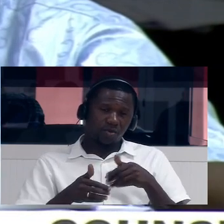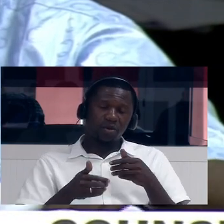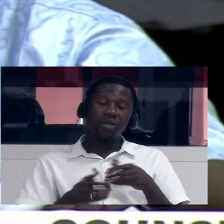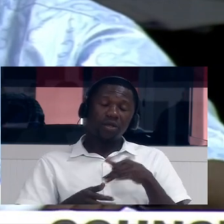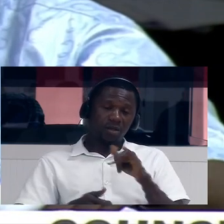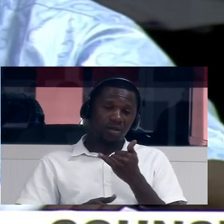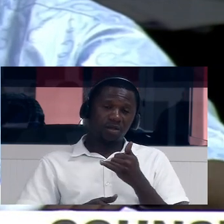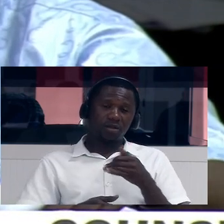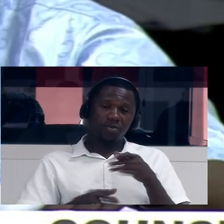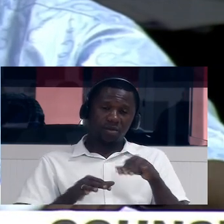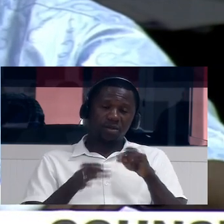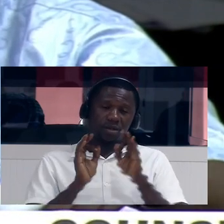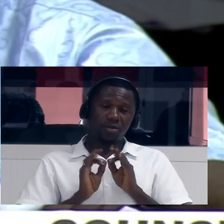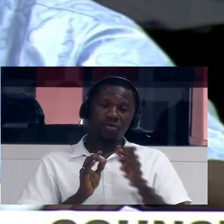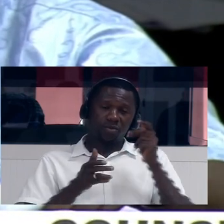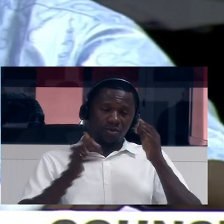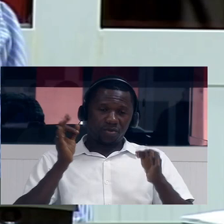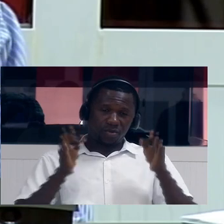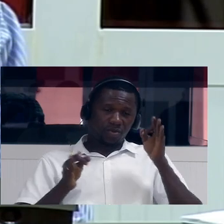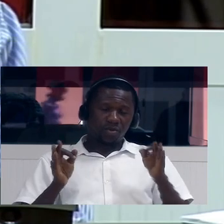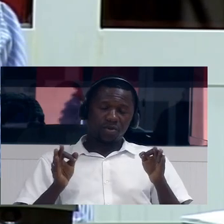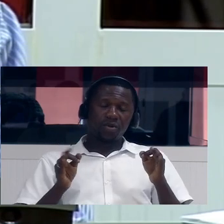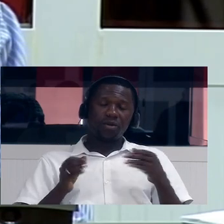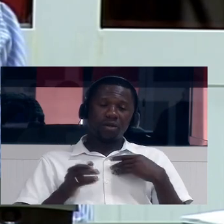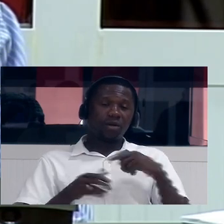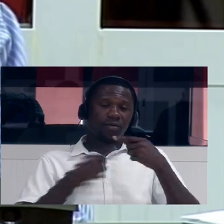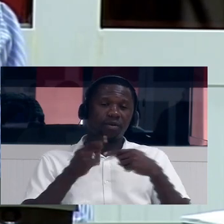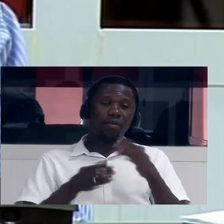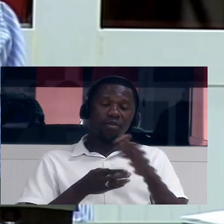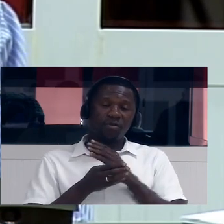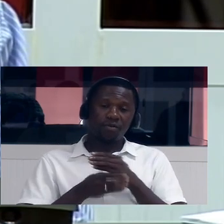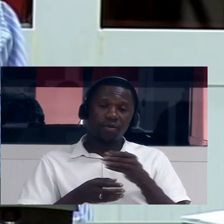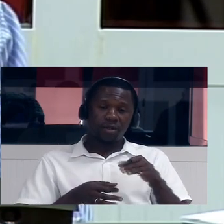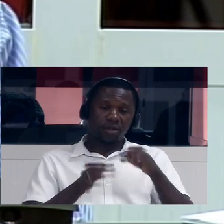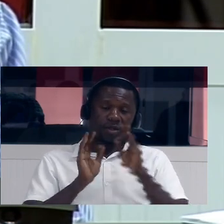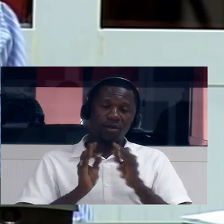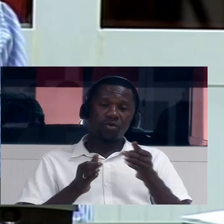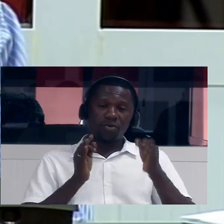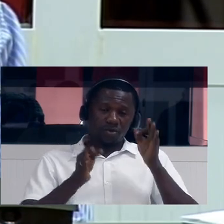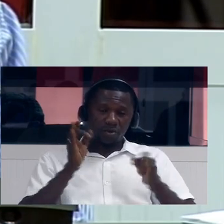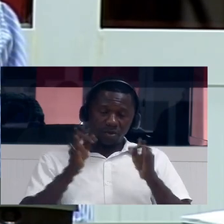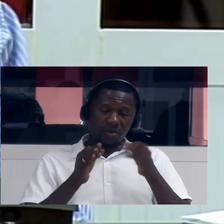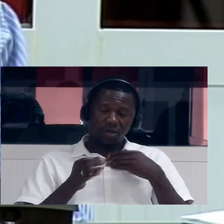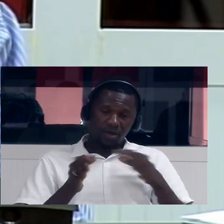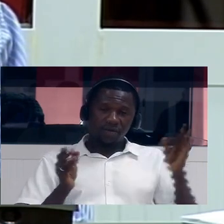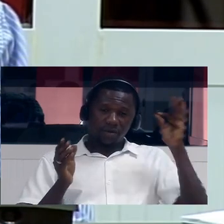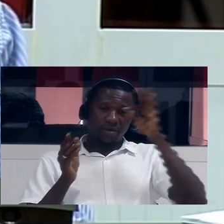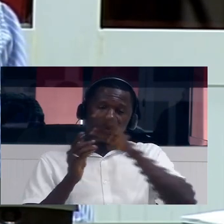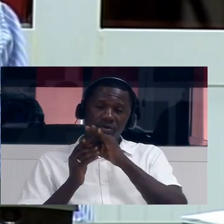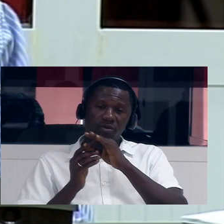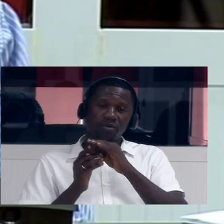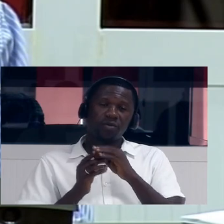court. Actually, during the later period before the case was taken to court, I had to travel to